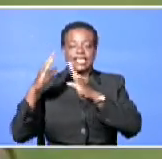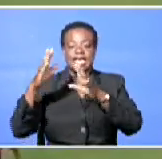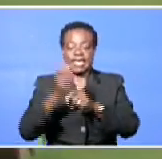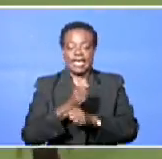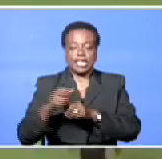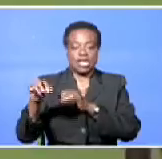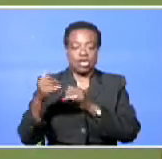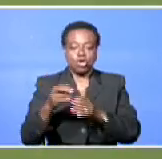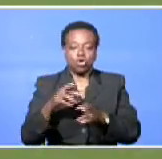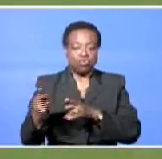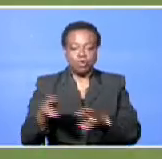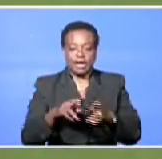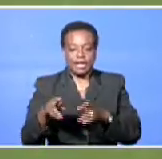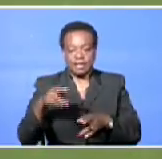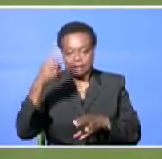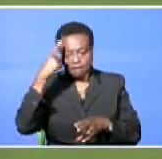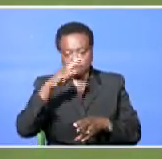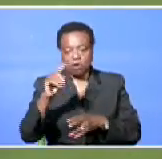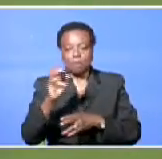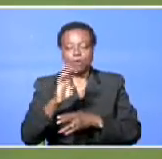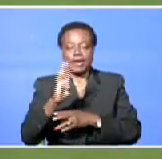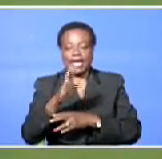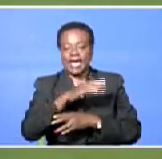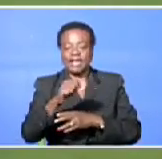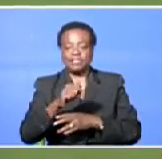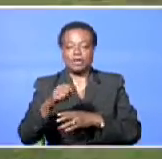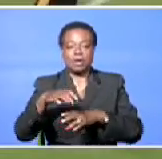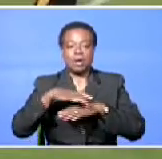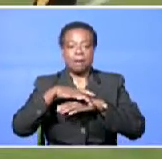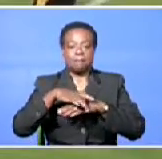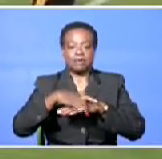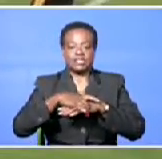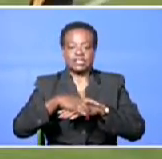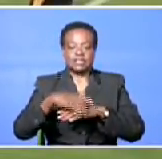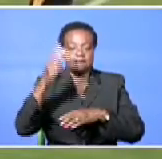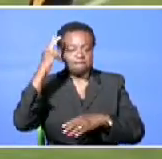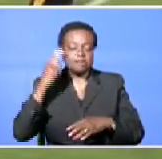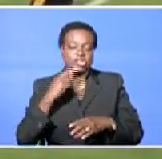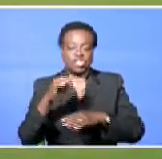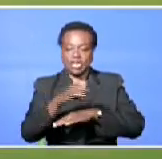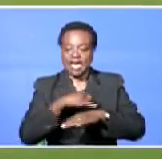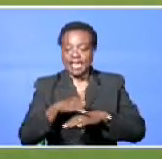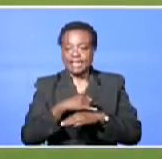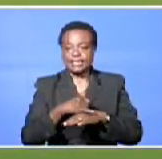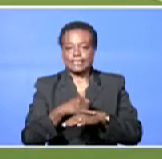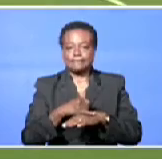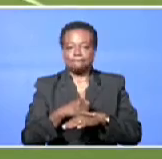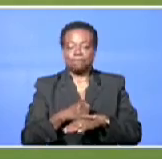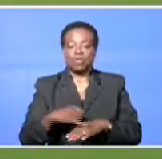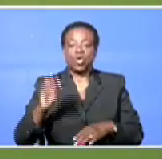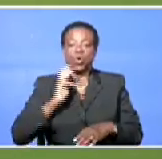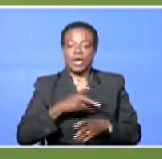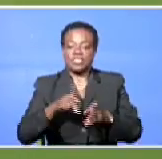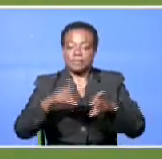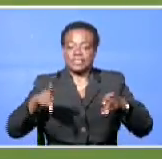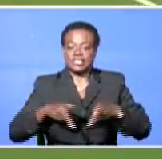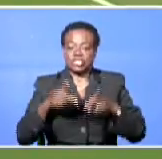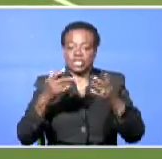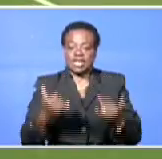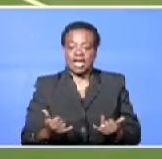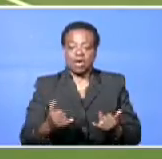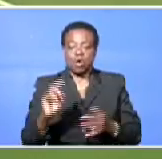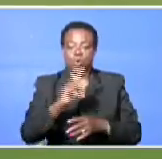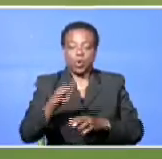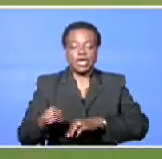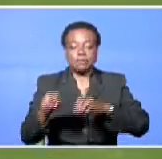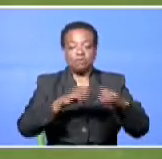alongside Bonaire and the British Virgin Islands. We're pleased with the draw, obviously. We want to be in a position now where we can move out of groups,